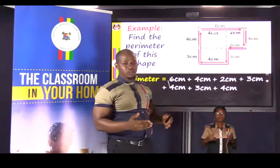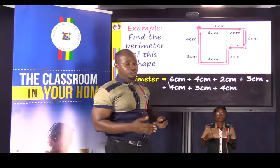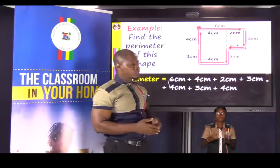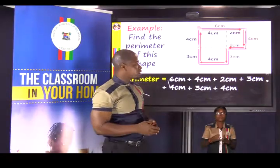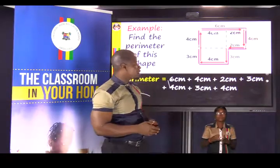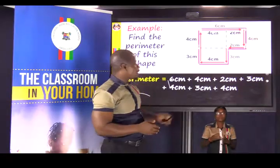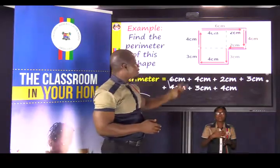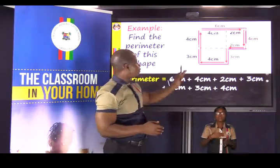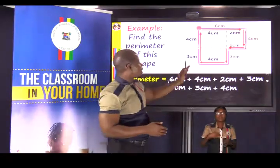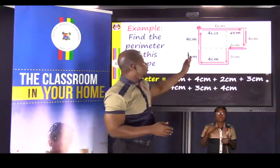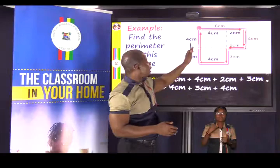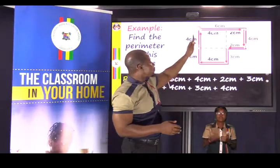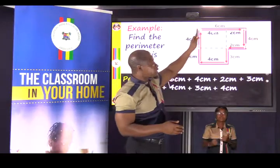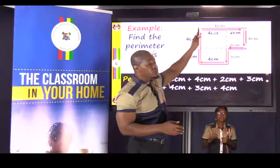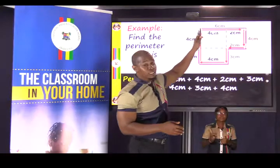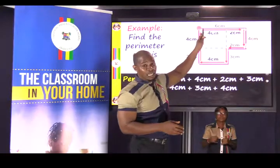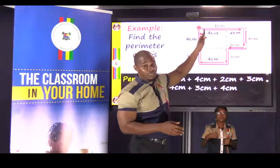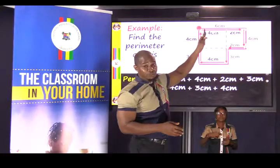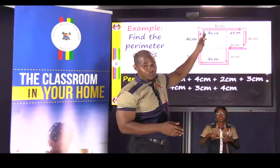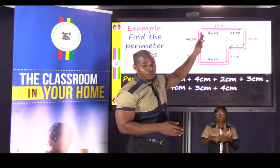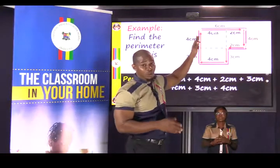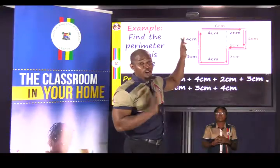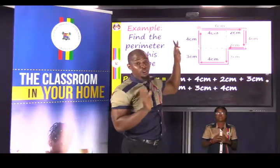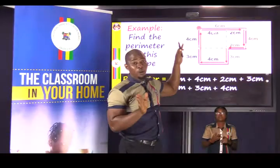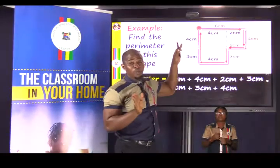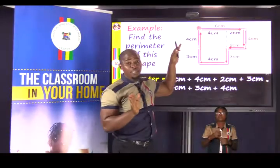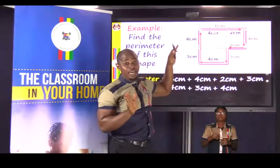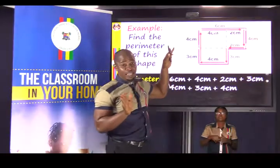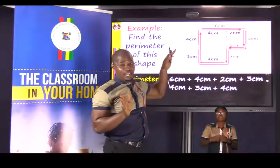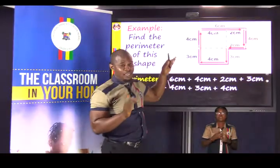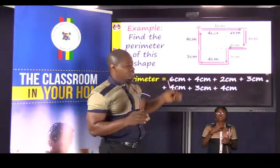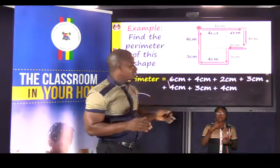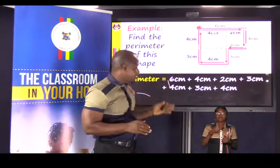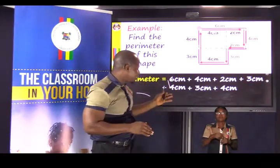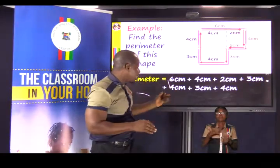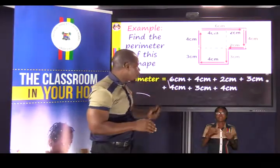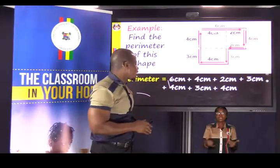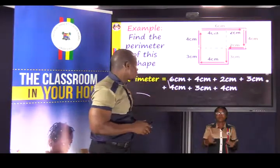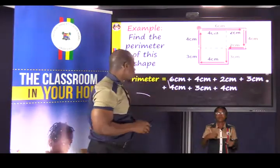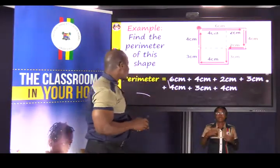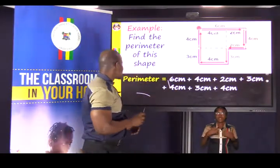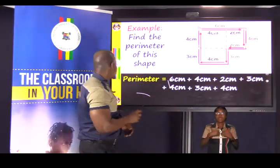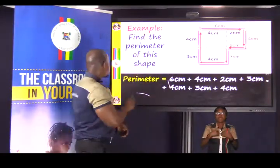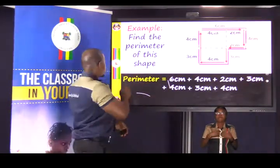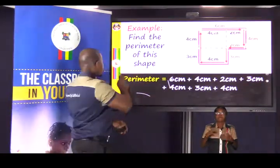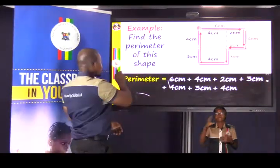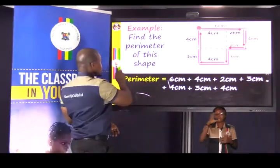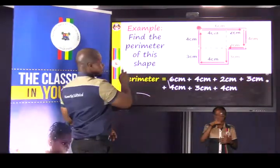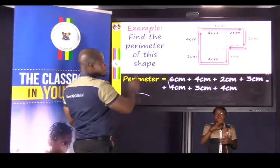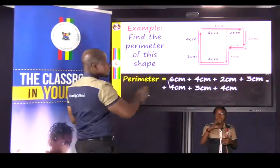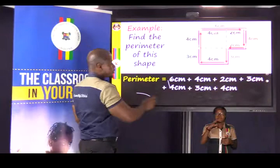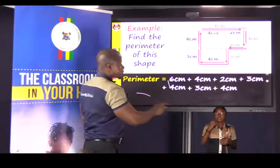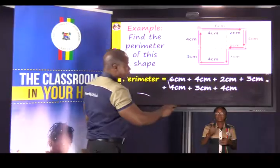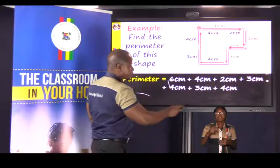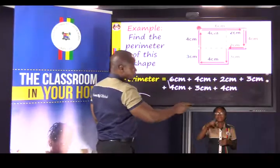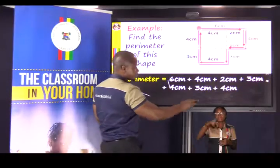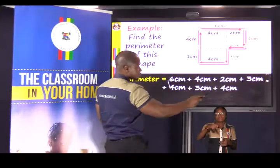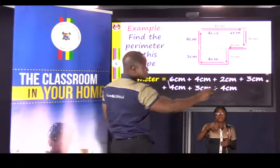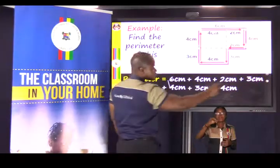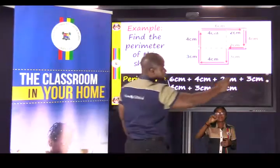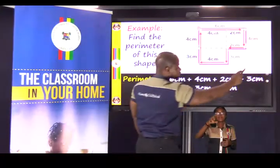to deduce it. And finally, we get back to the starting point without jumping any line. Now we can add to find the perimeter.